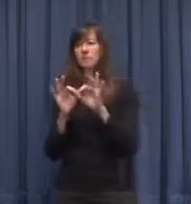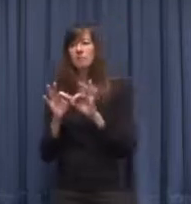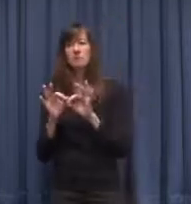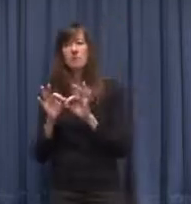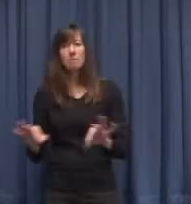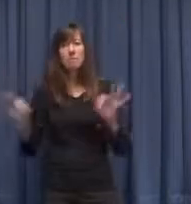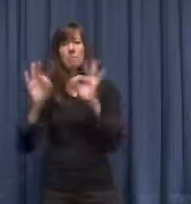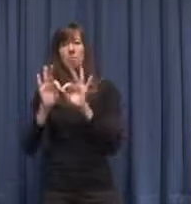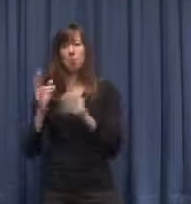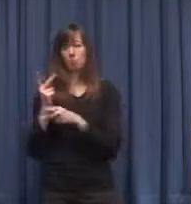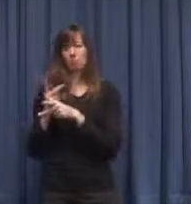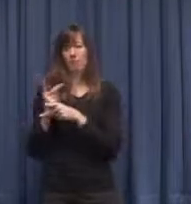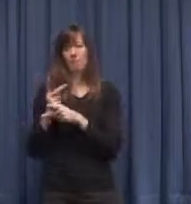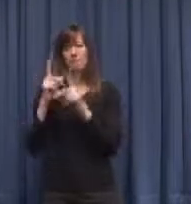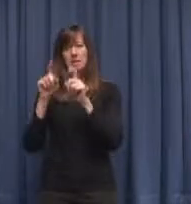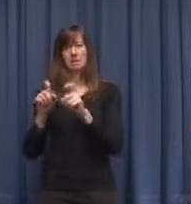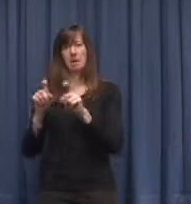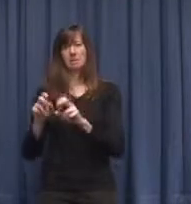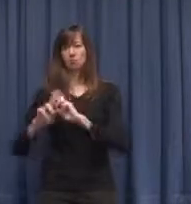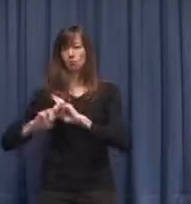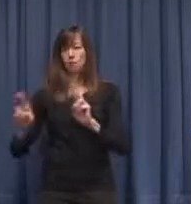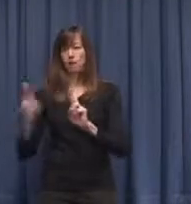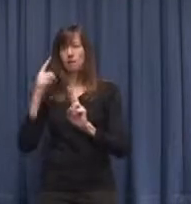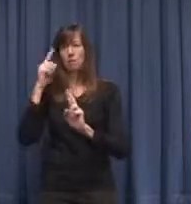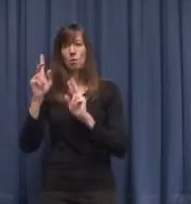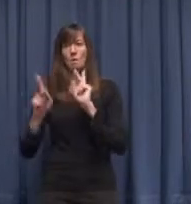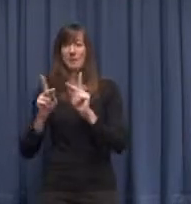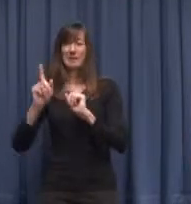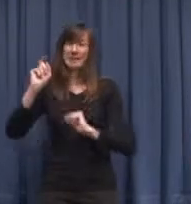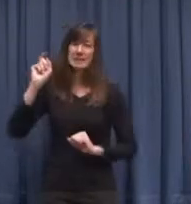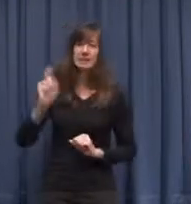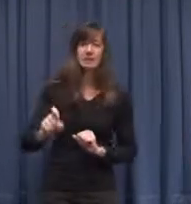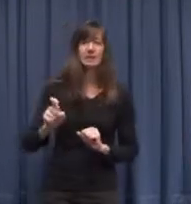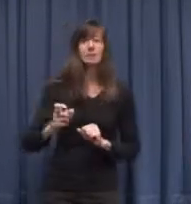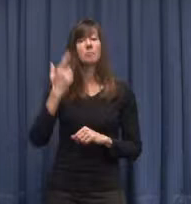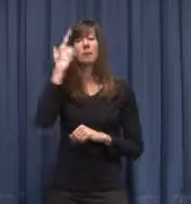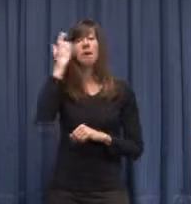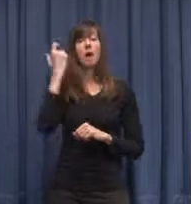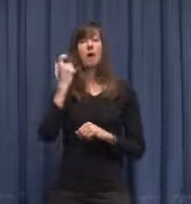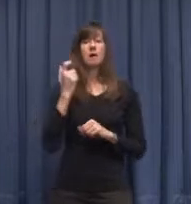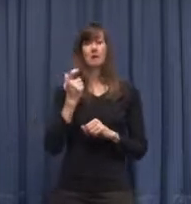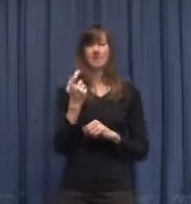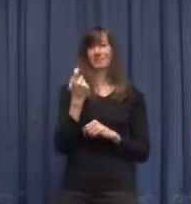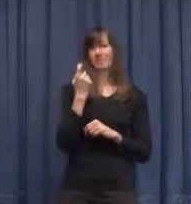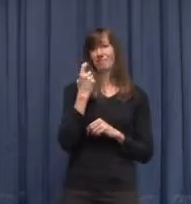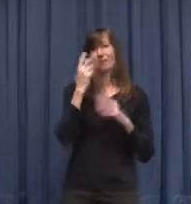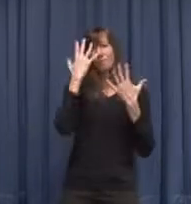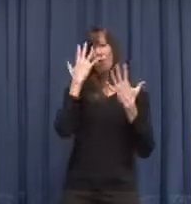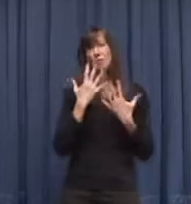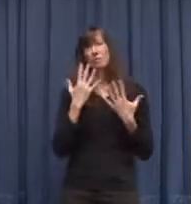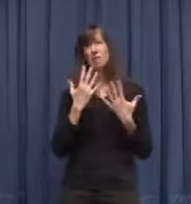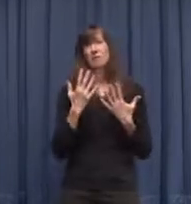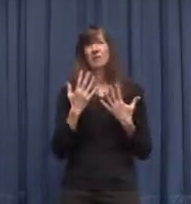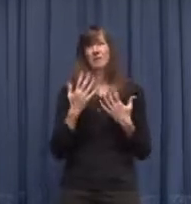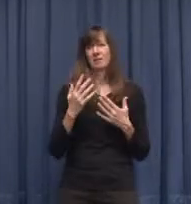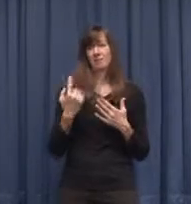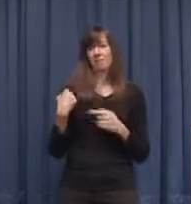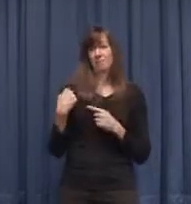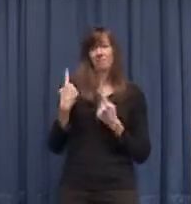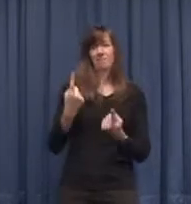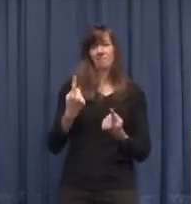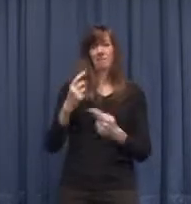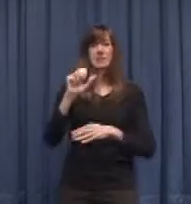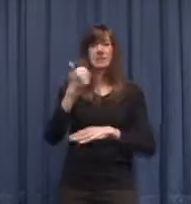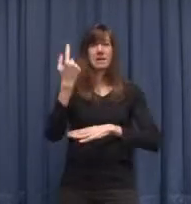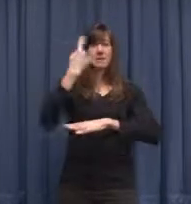test, because we've created a situation in the last week to 10 days where we have had folks who need tests that aren't able to get